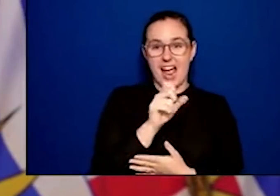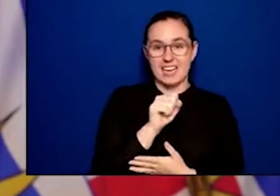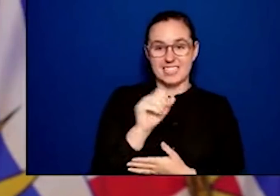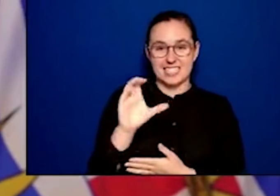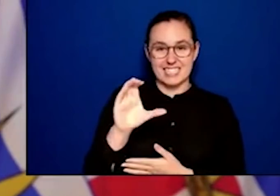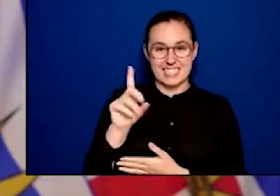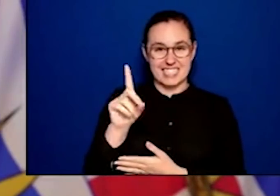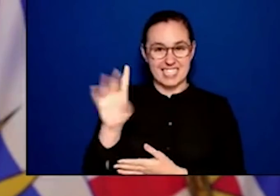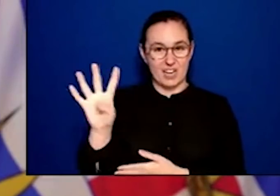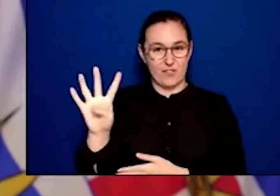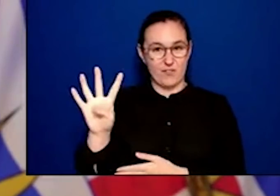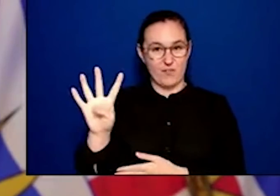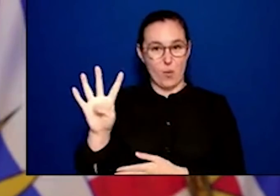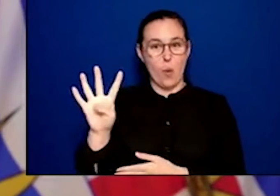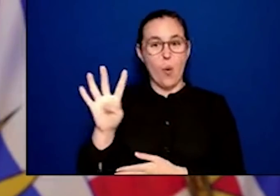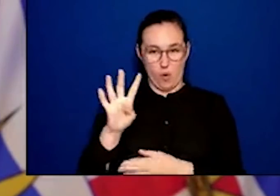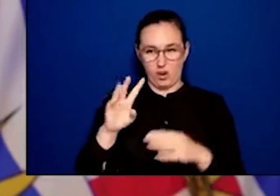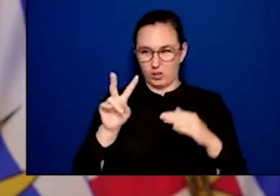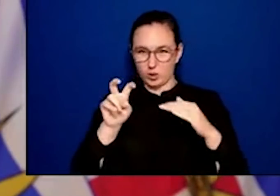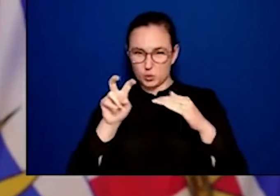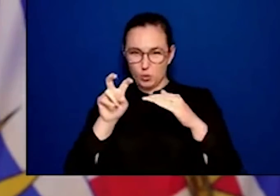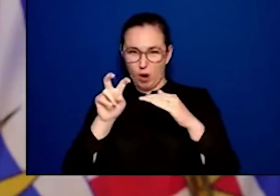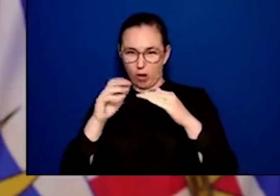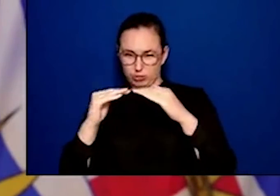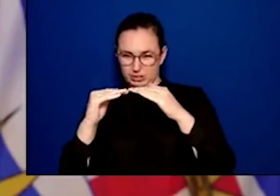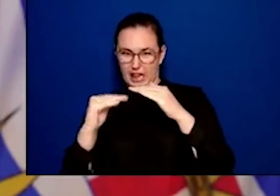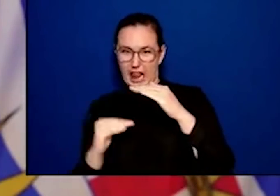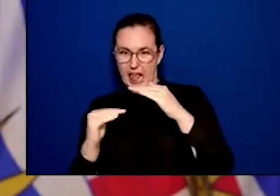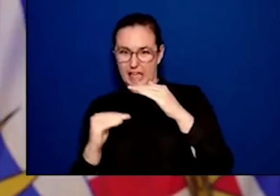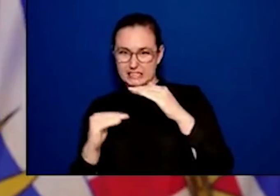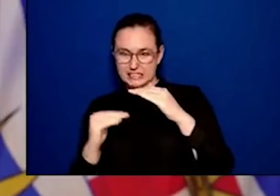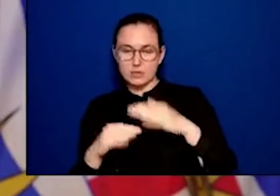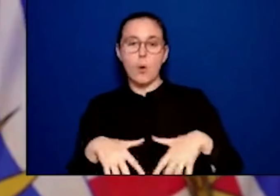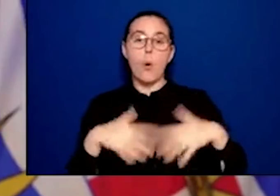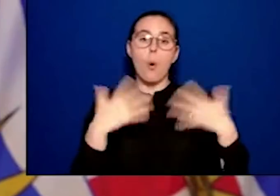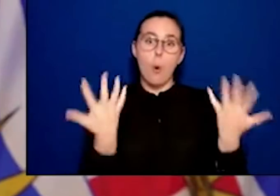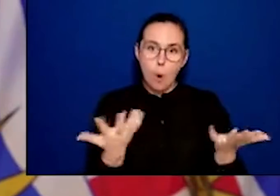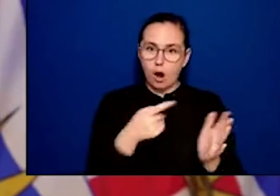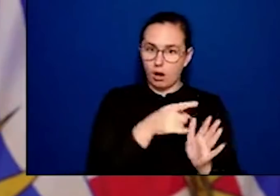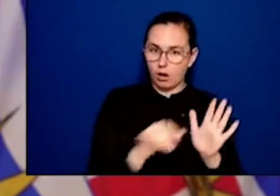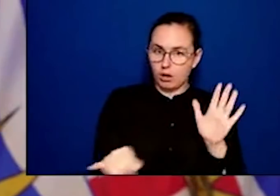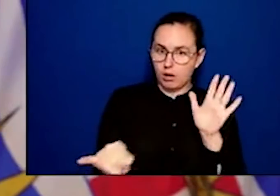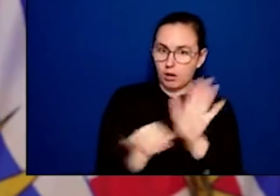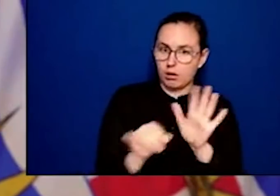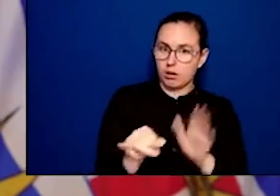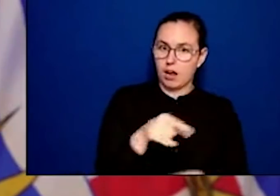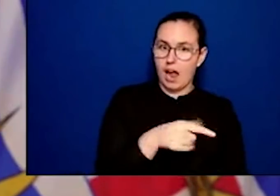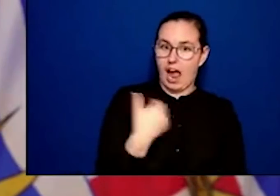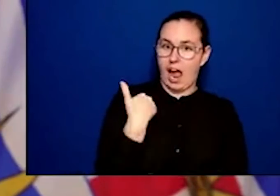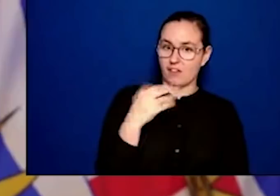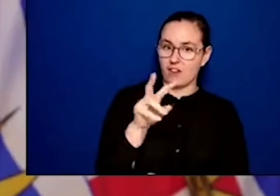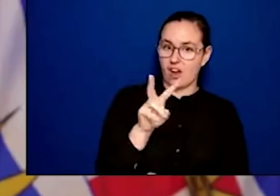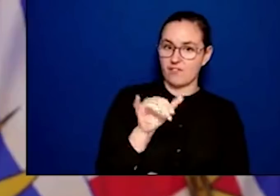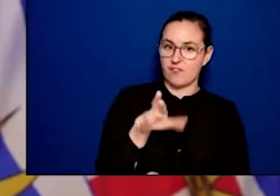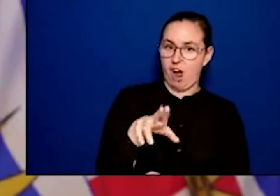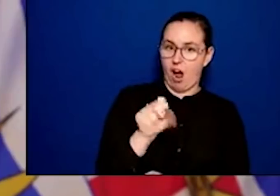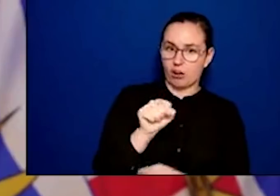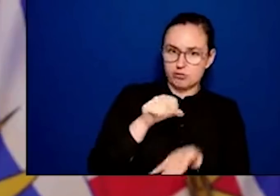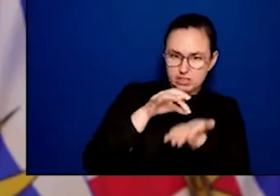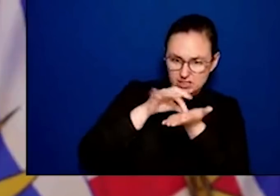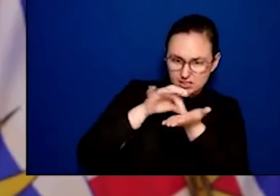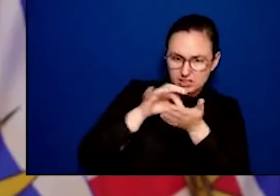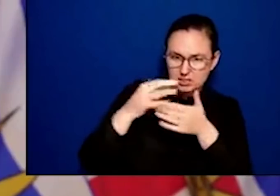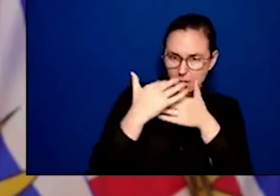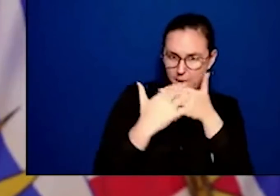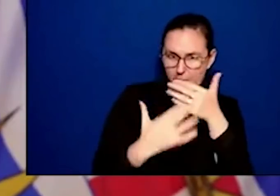less than 15%, or detectable plasma viral load since January 2021, or HIV infection, and are people